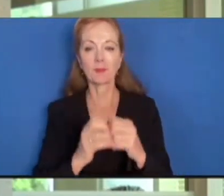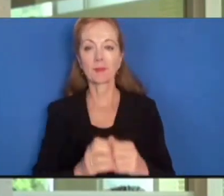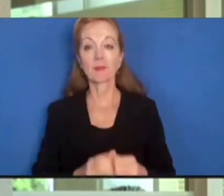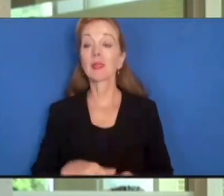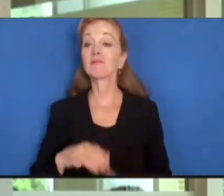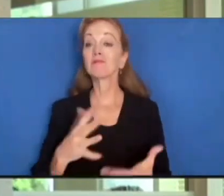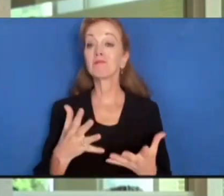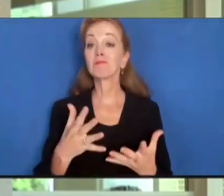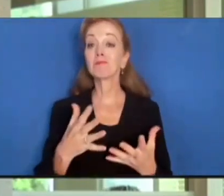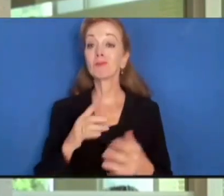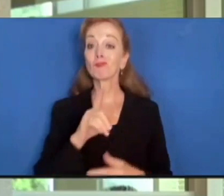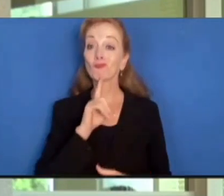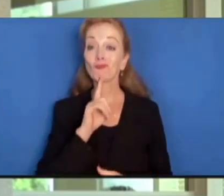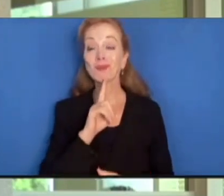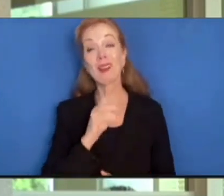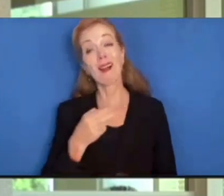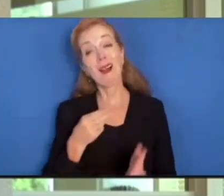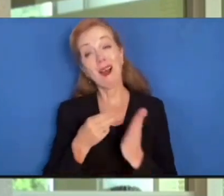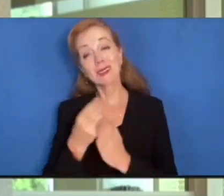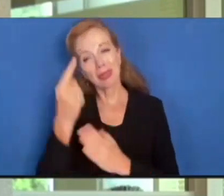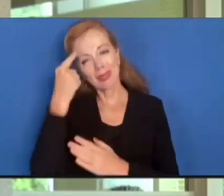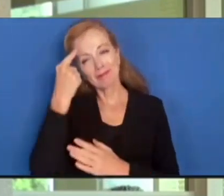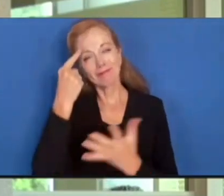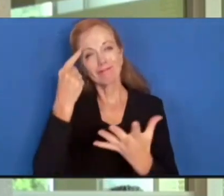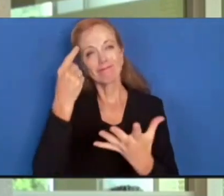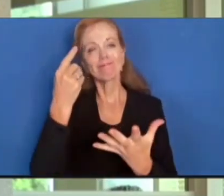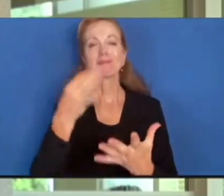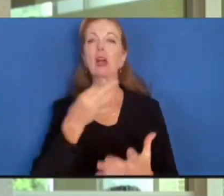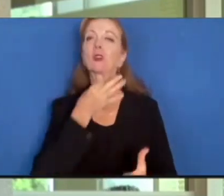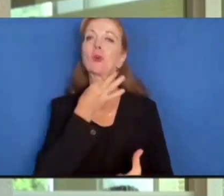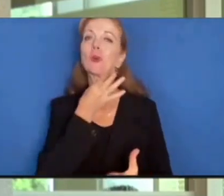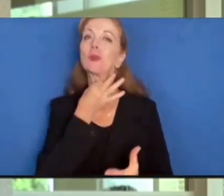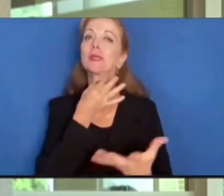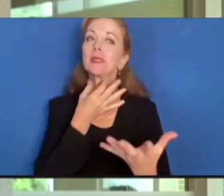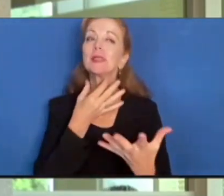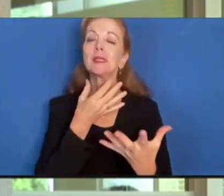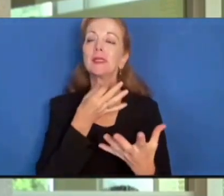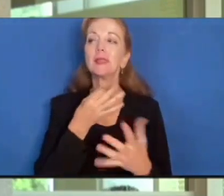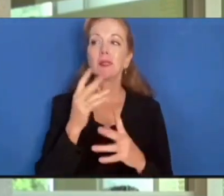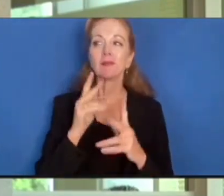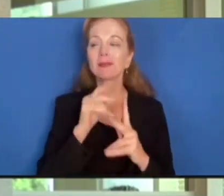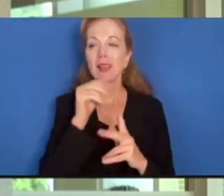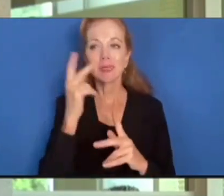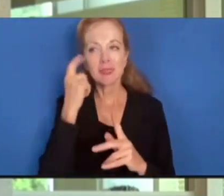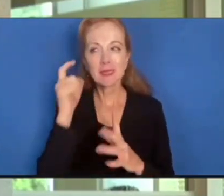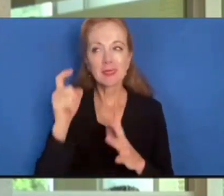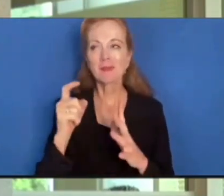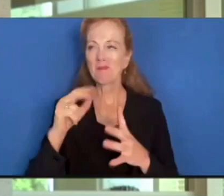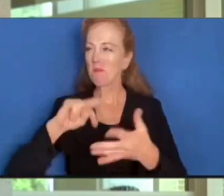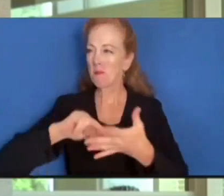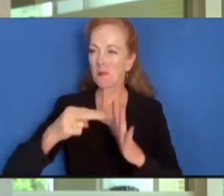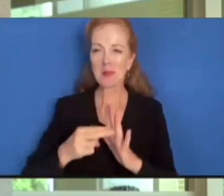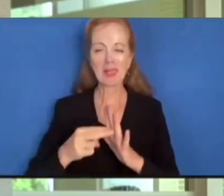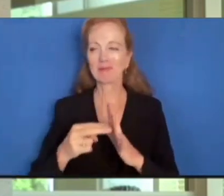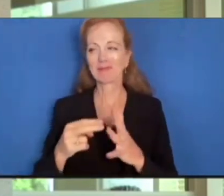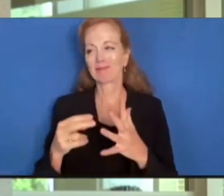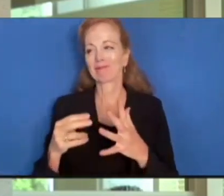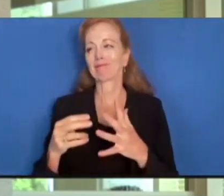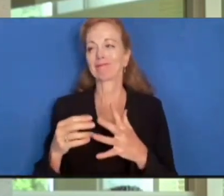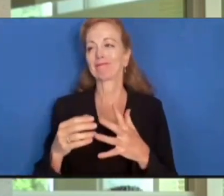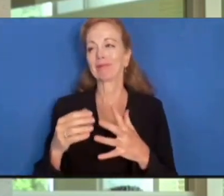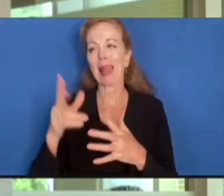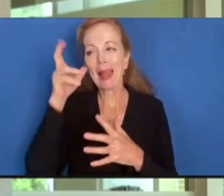curiosity, to be honest. We haven't seen a lot of folks doing it with, you know, ill intentions. People are just doing it